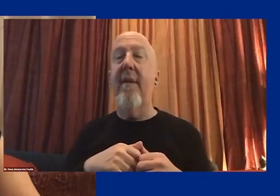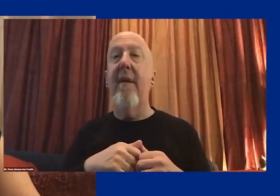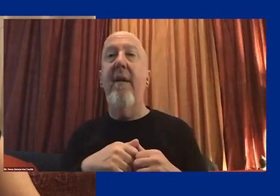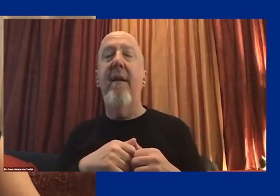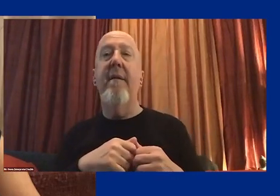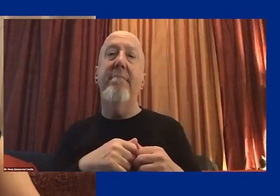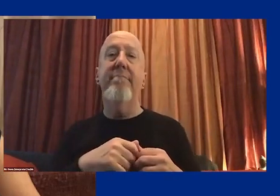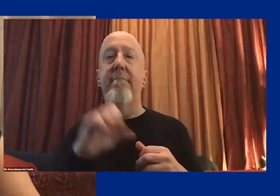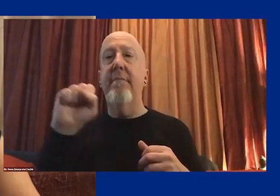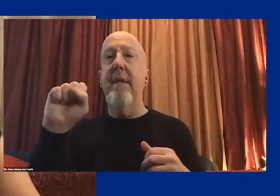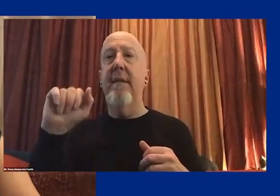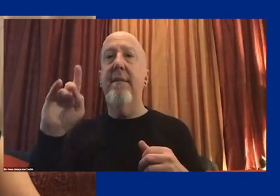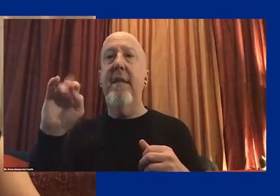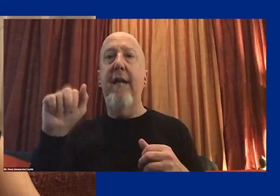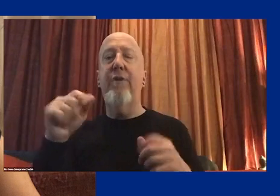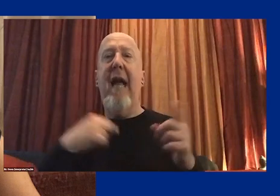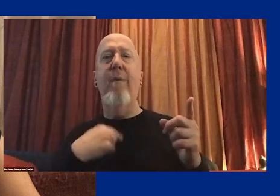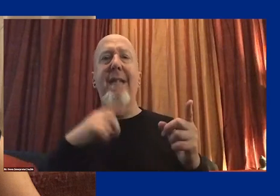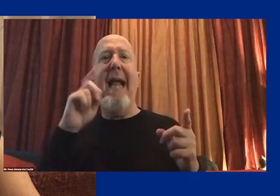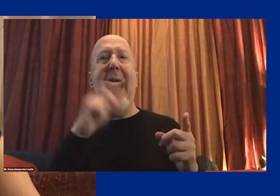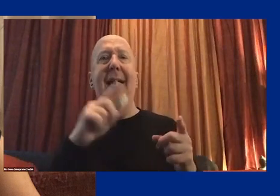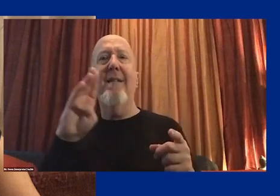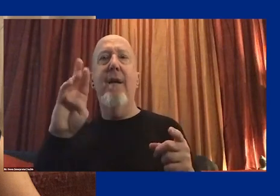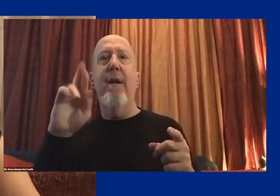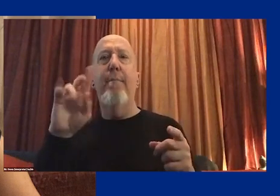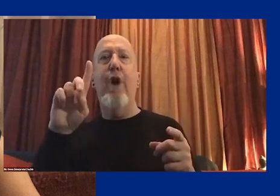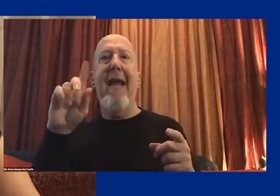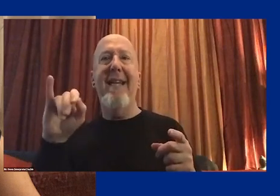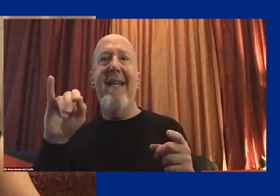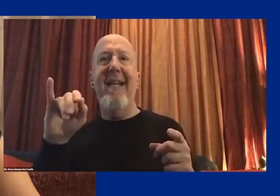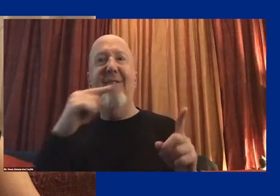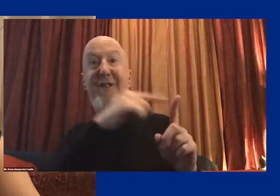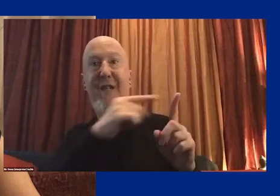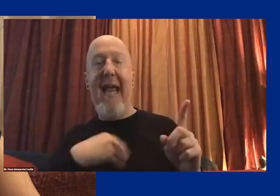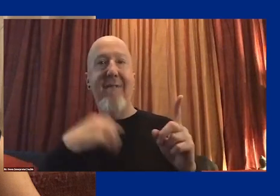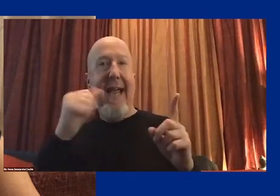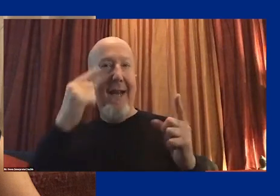I was actually going to ask Brandy if she had thoughts on that.